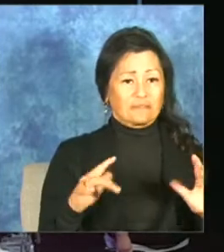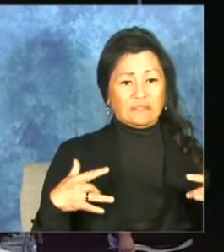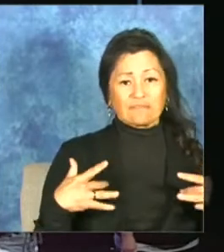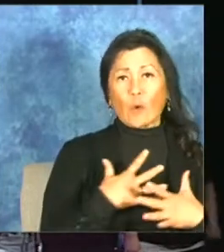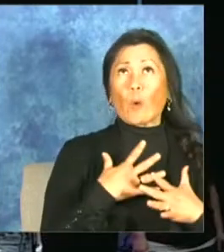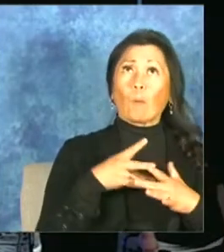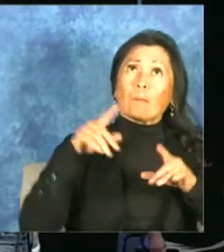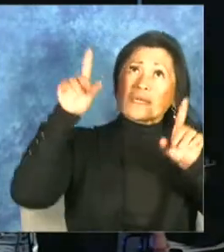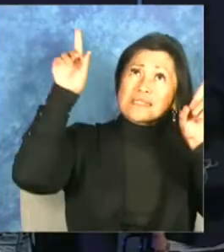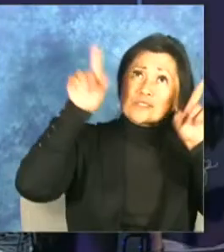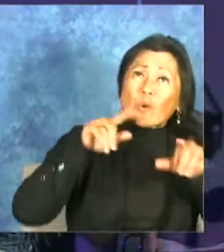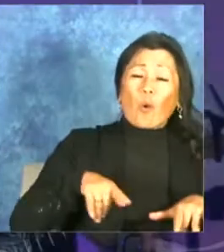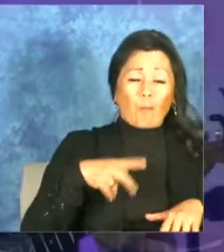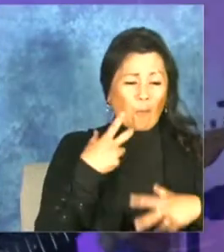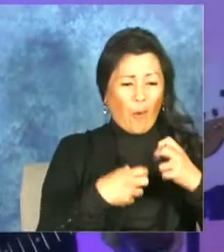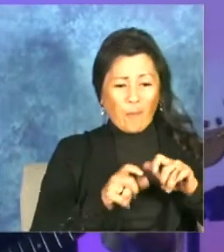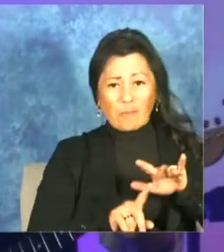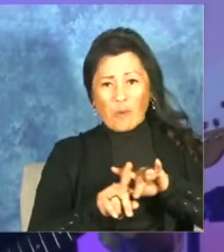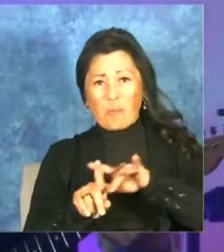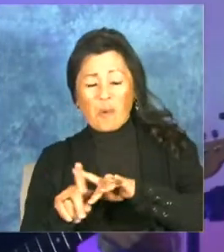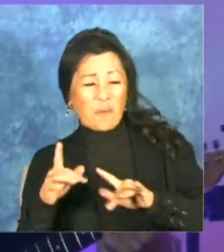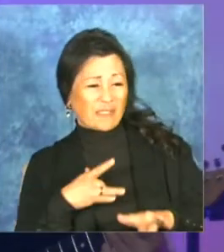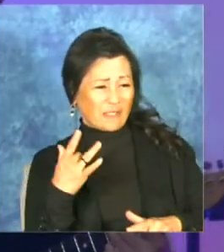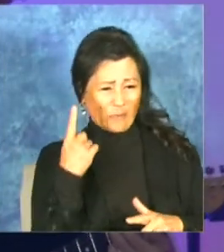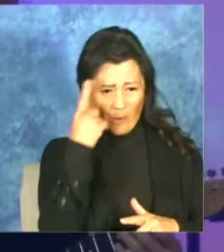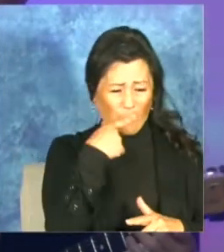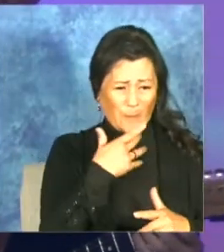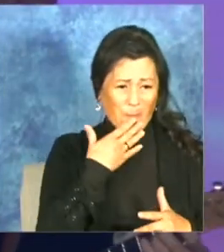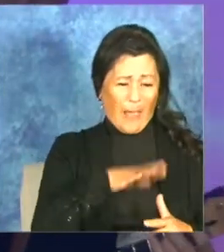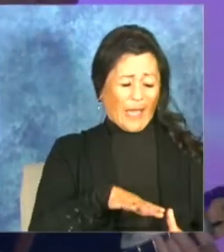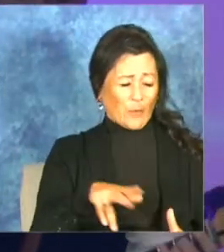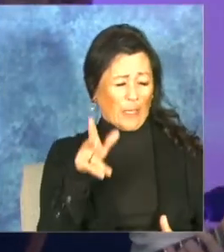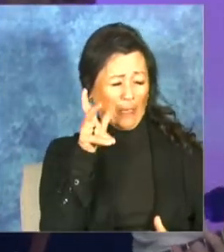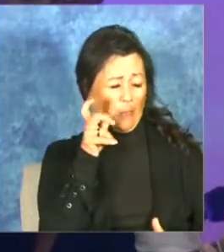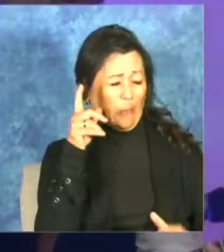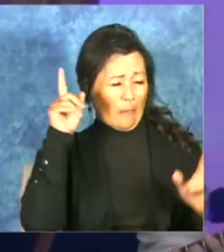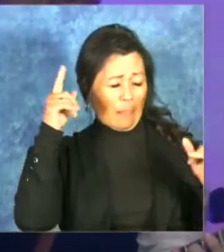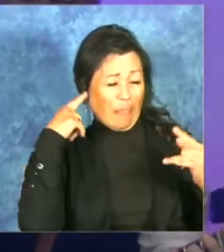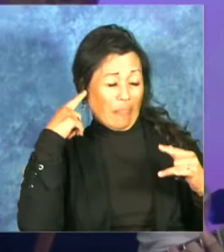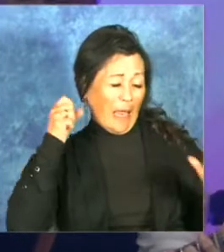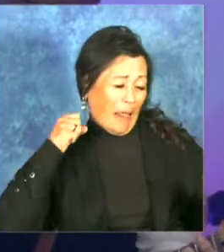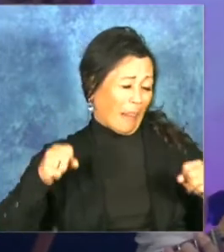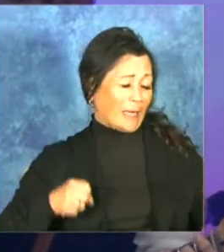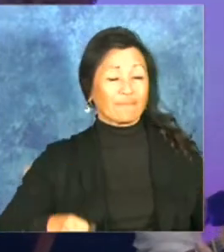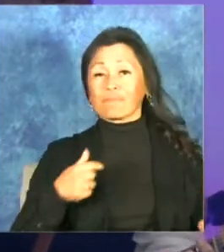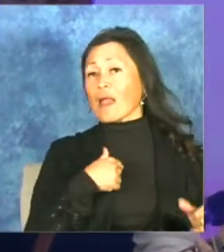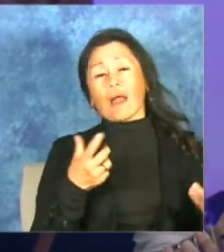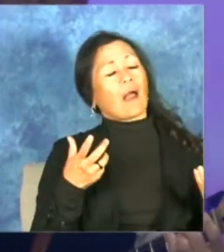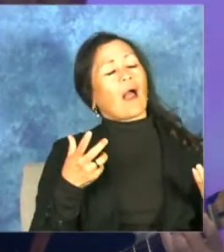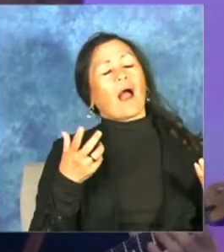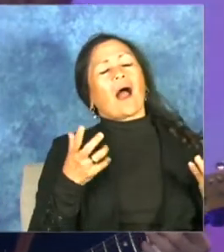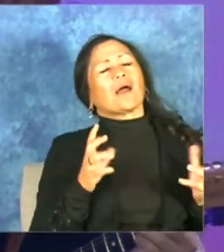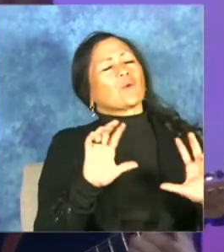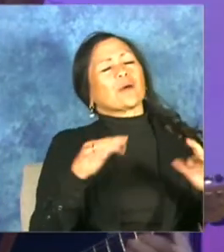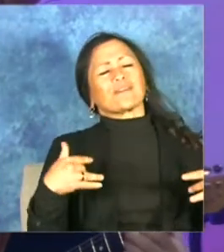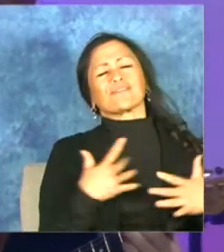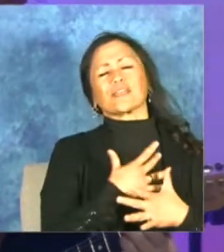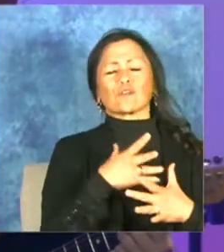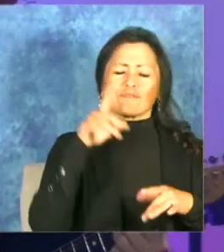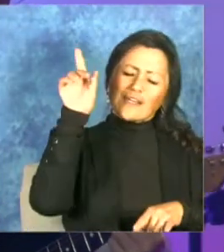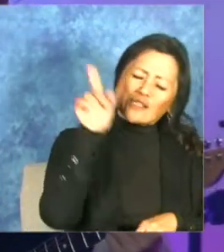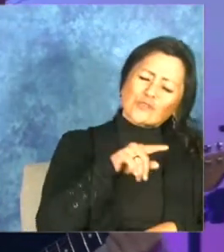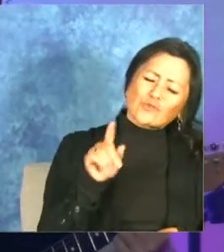fear the storm just because I hear it roar. I don't want to fear the